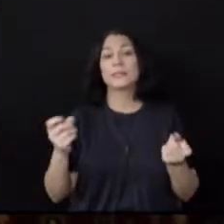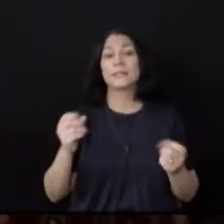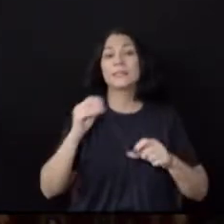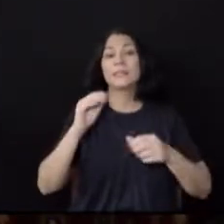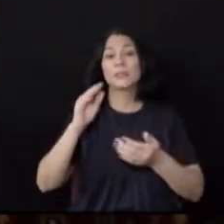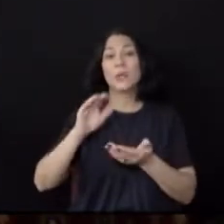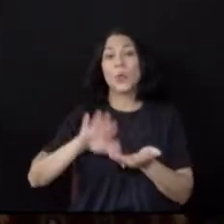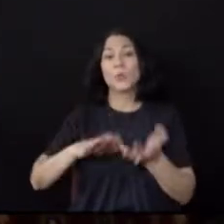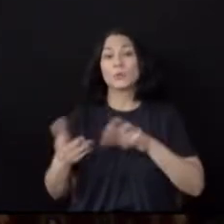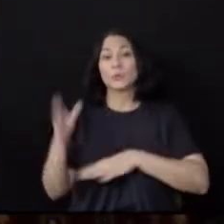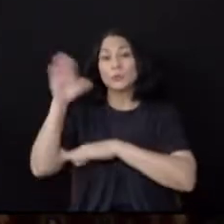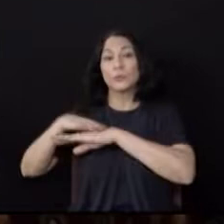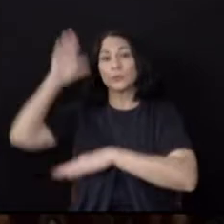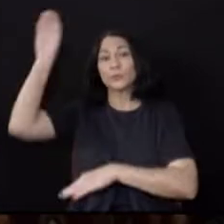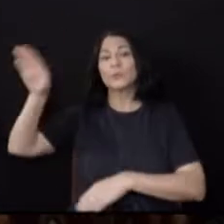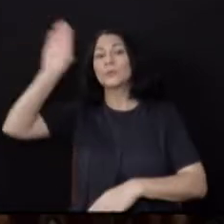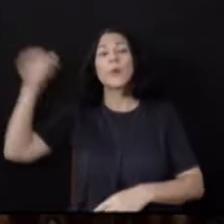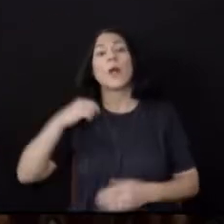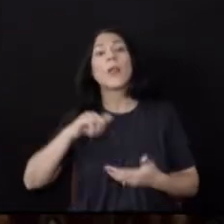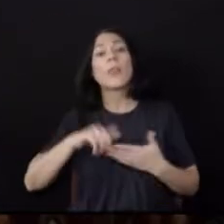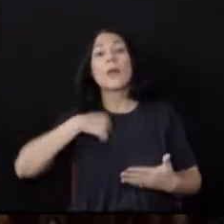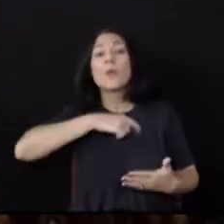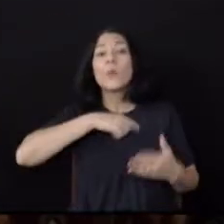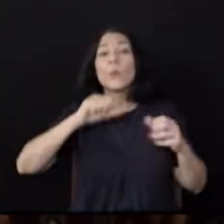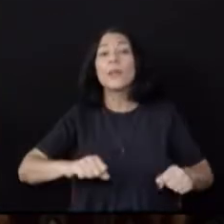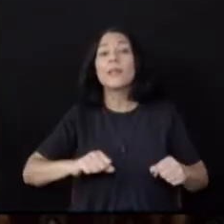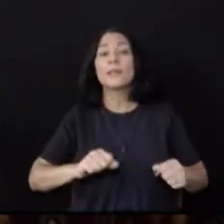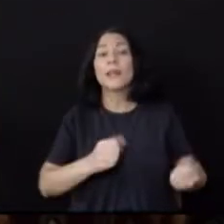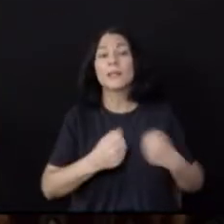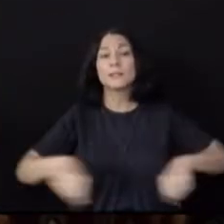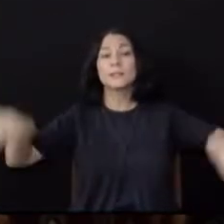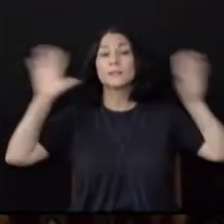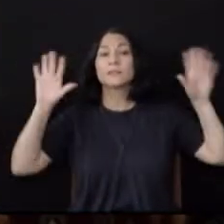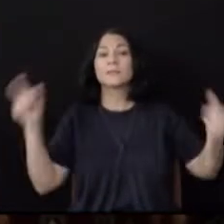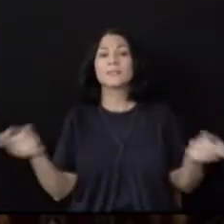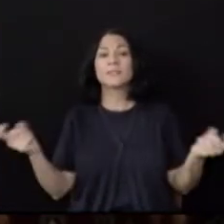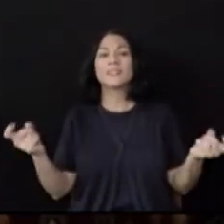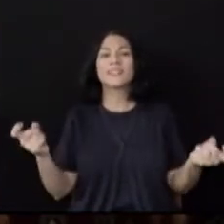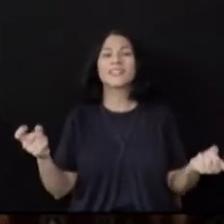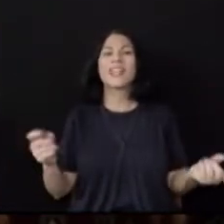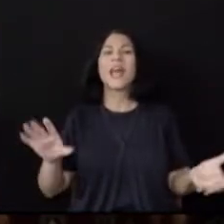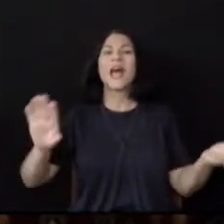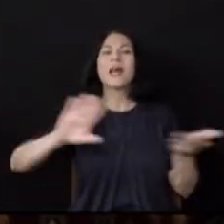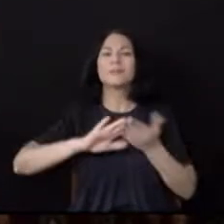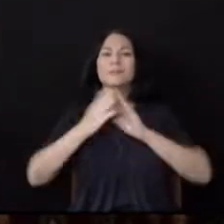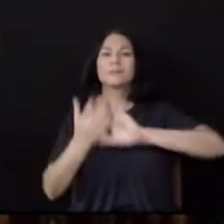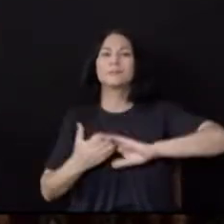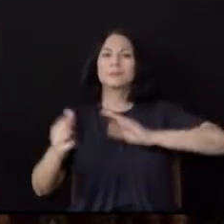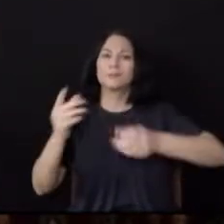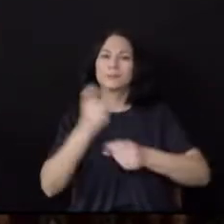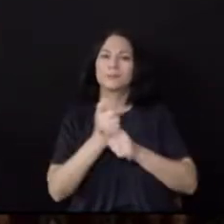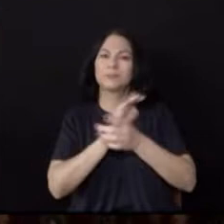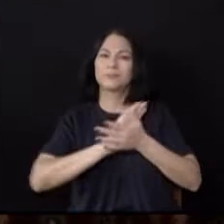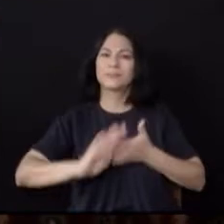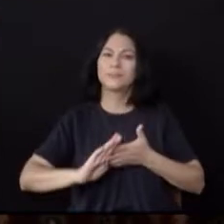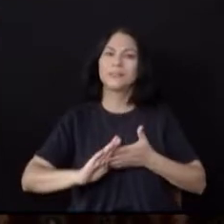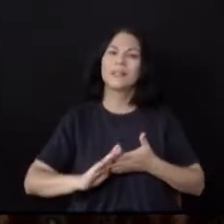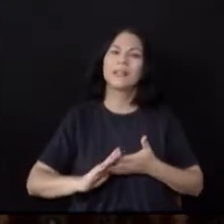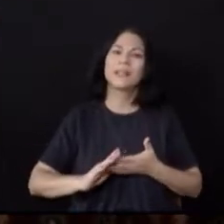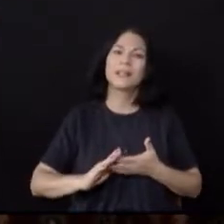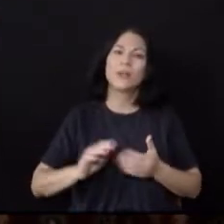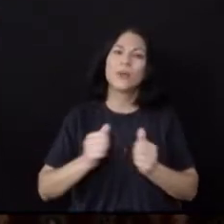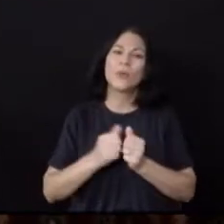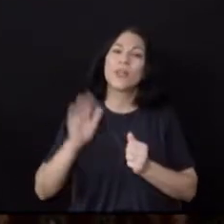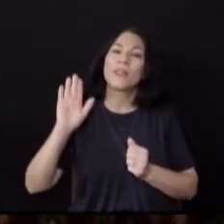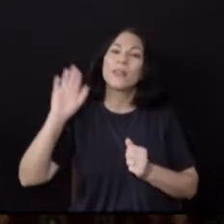might die to sin and live to righteousness. By his wounds, you have been